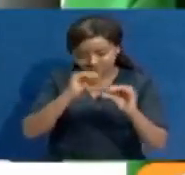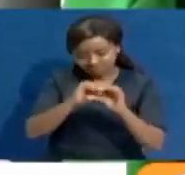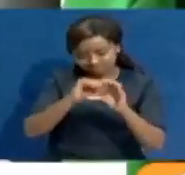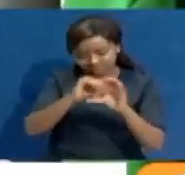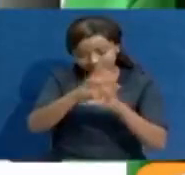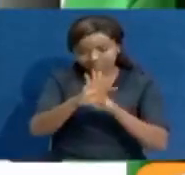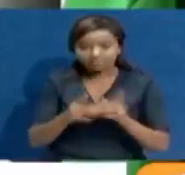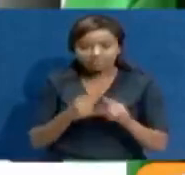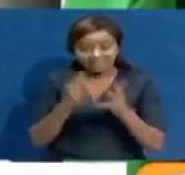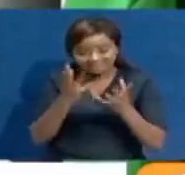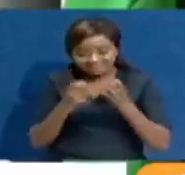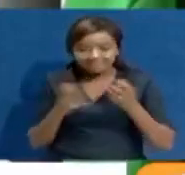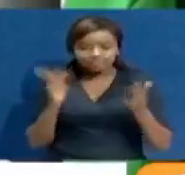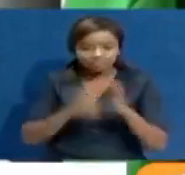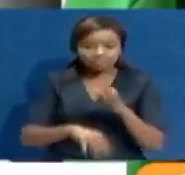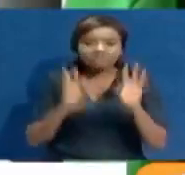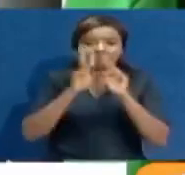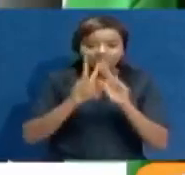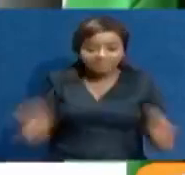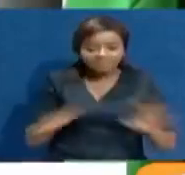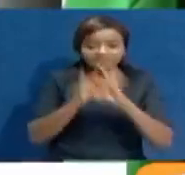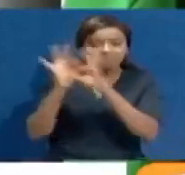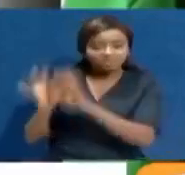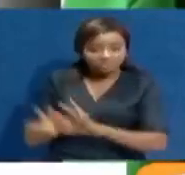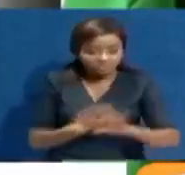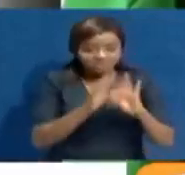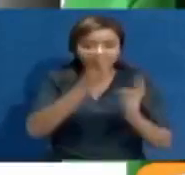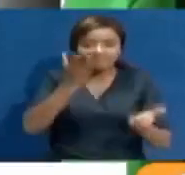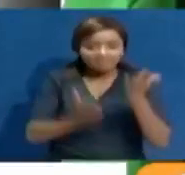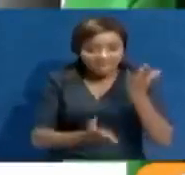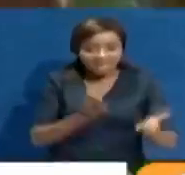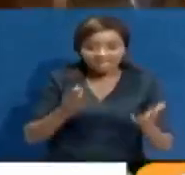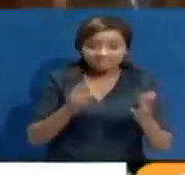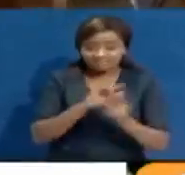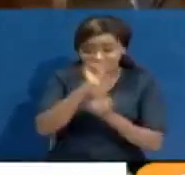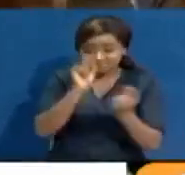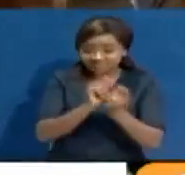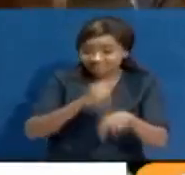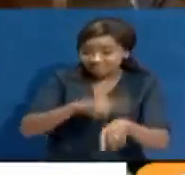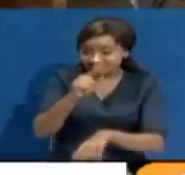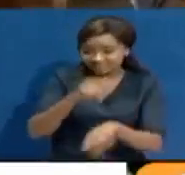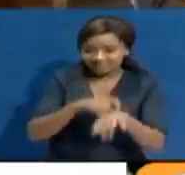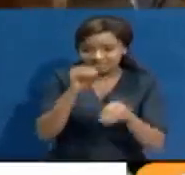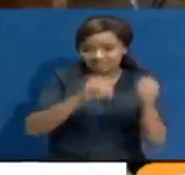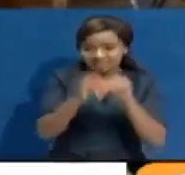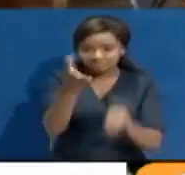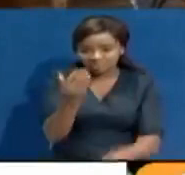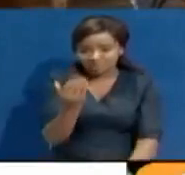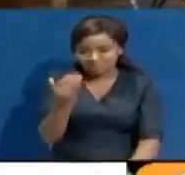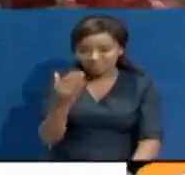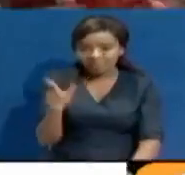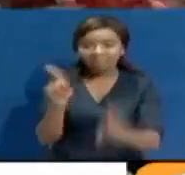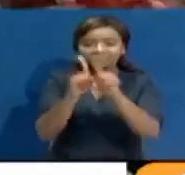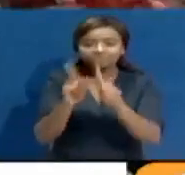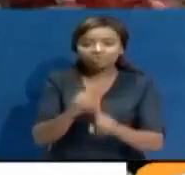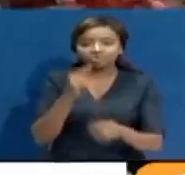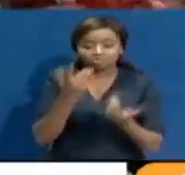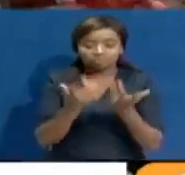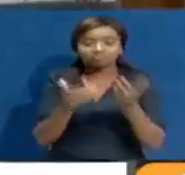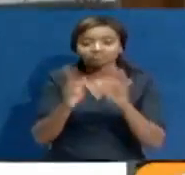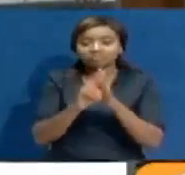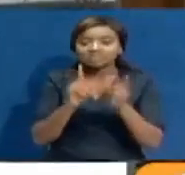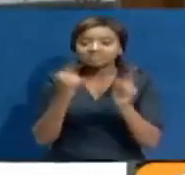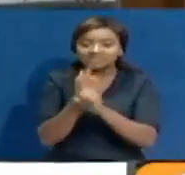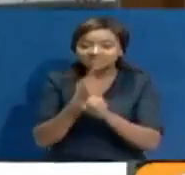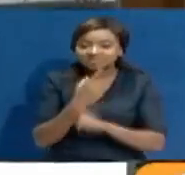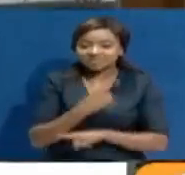stability, predictability, peace, and especially around the election time. Among the priority legislations are the referendum